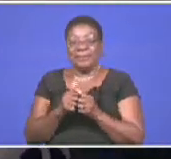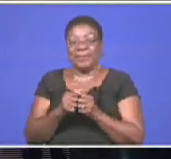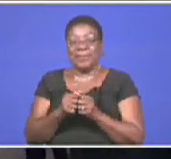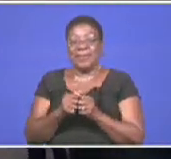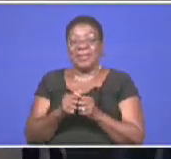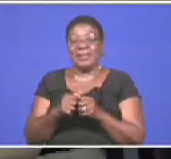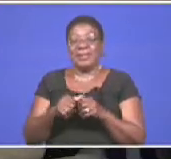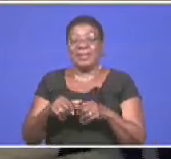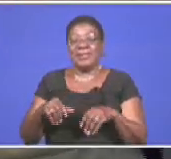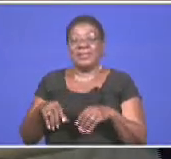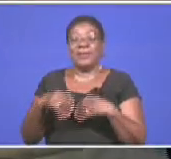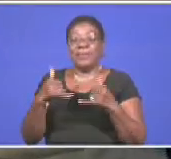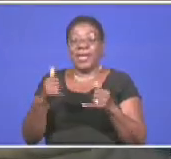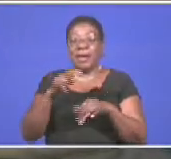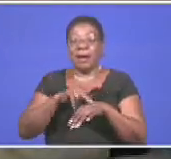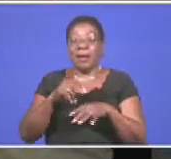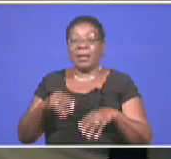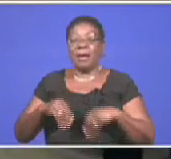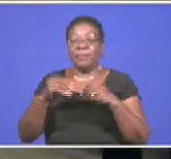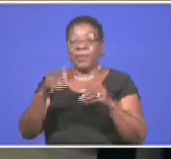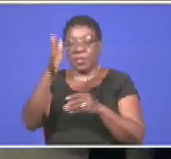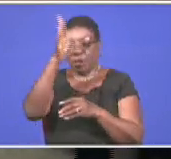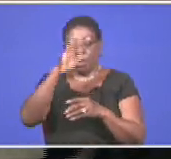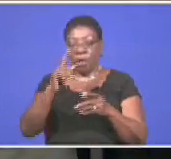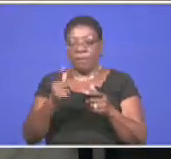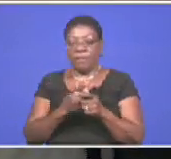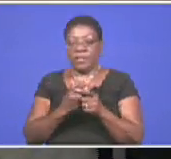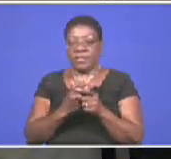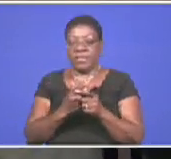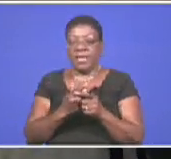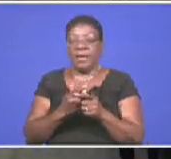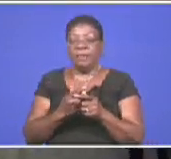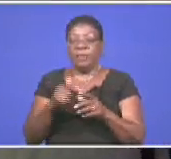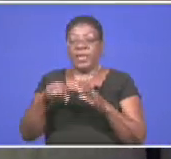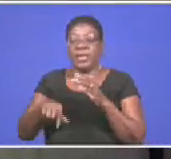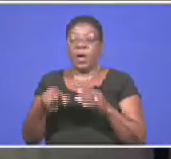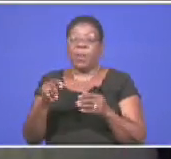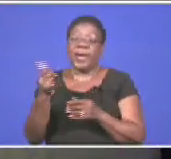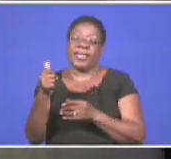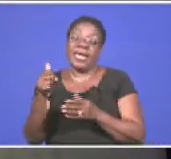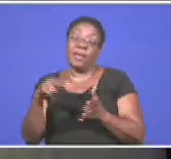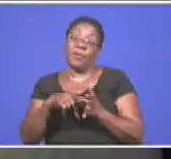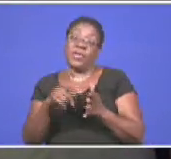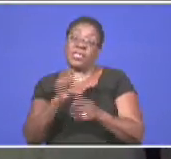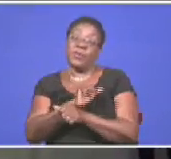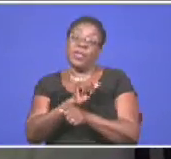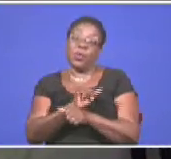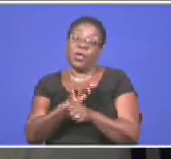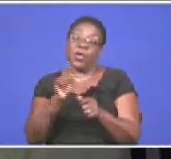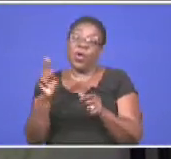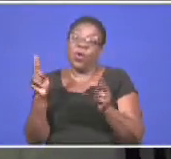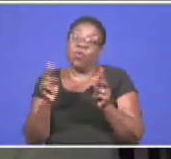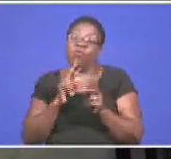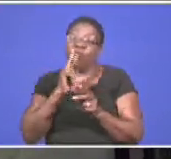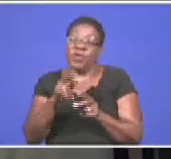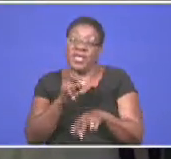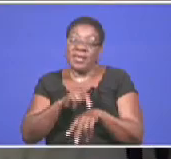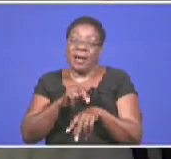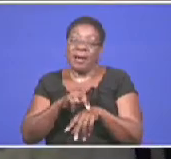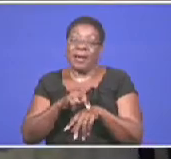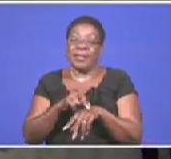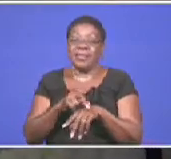and put God first. We got down in the first half by 10 points, and we had to work really hard to get back. Our guys come out a little bit